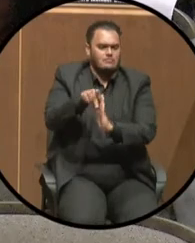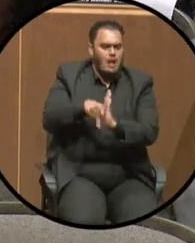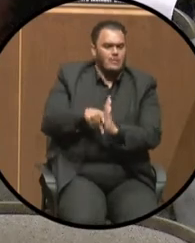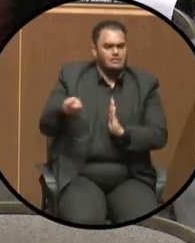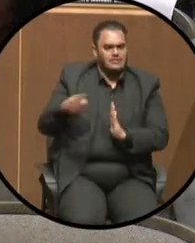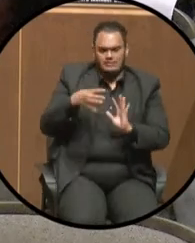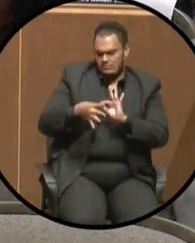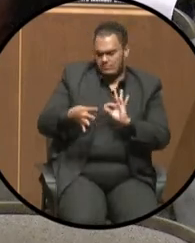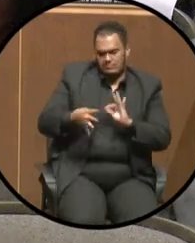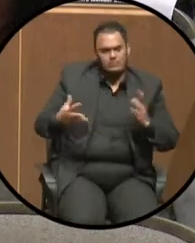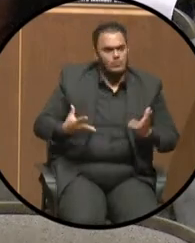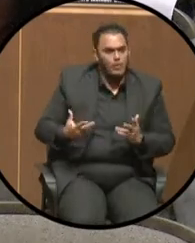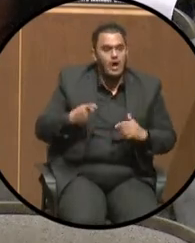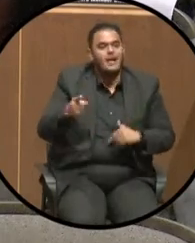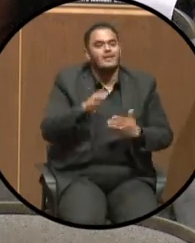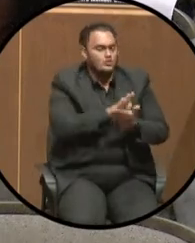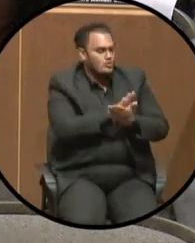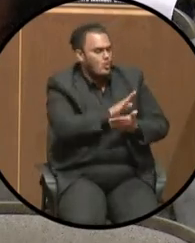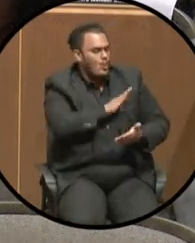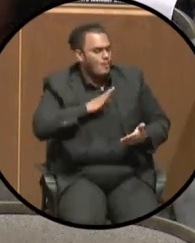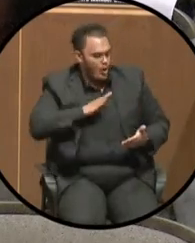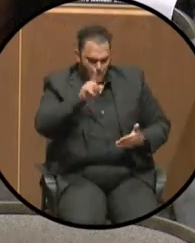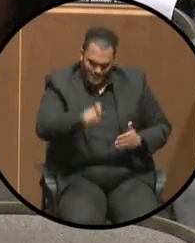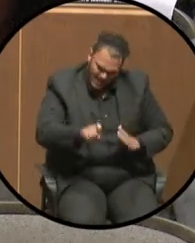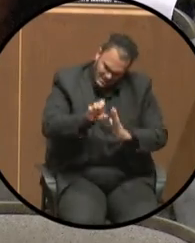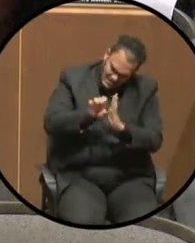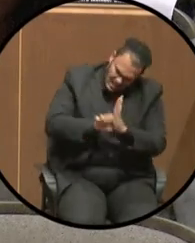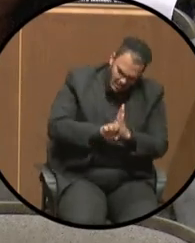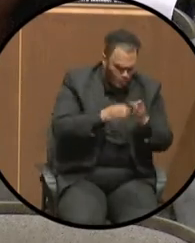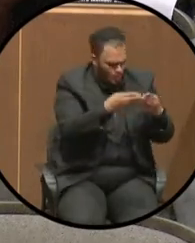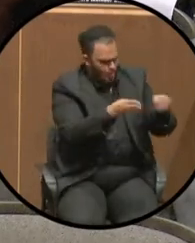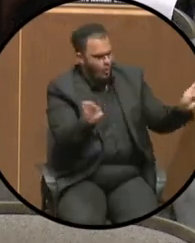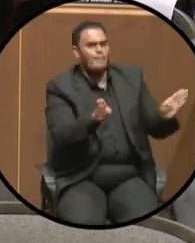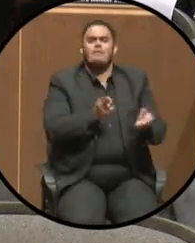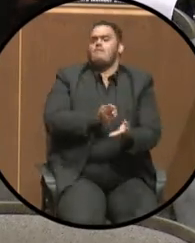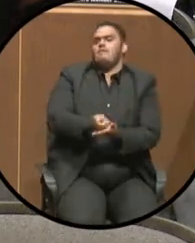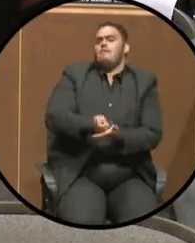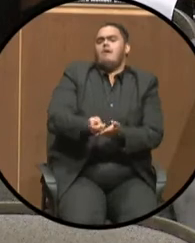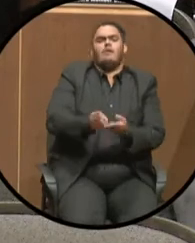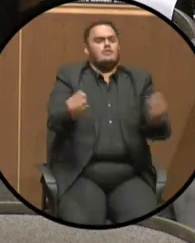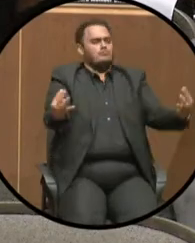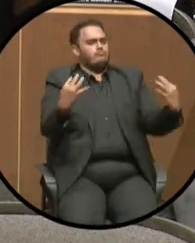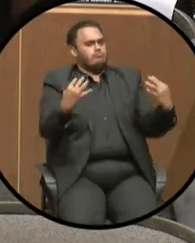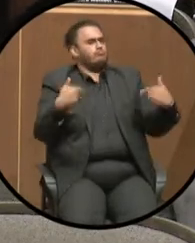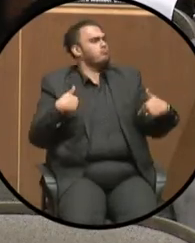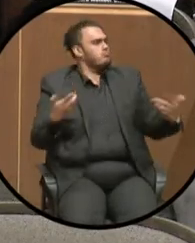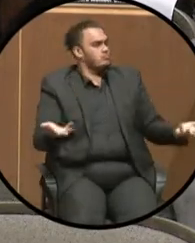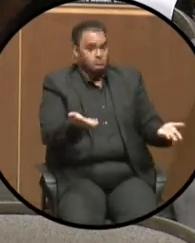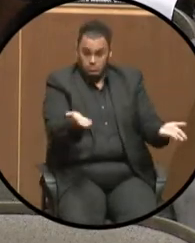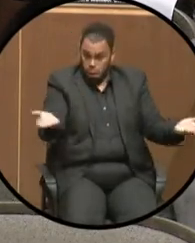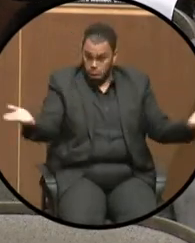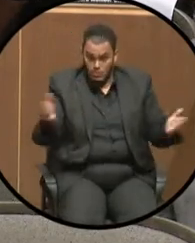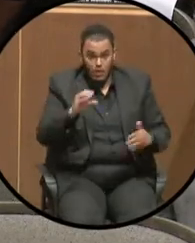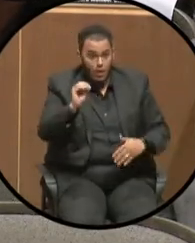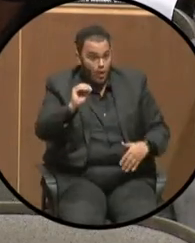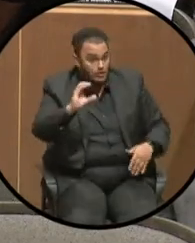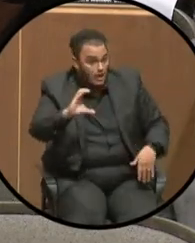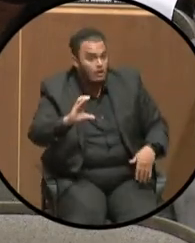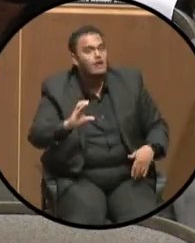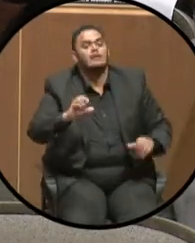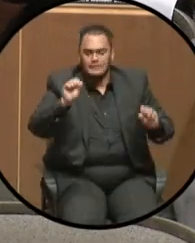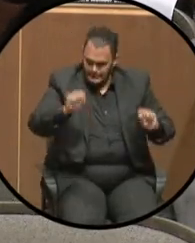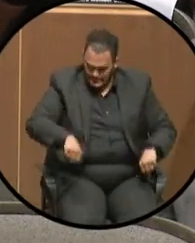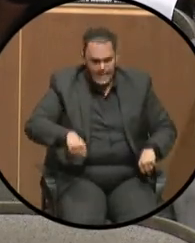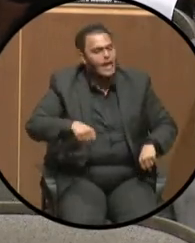is committed to conducting business in an ethical, open, and transparent manner so that the citizens of Orange County can have the